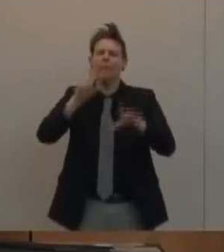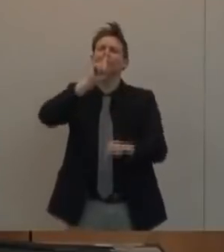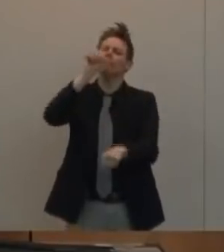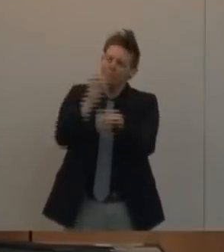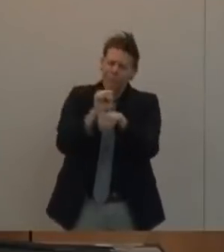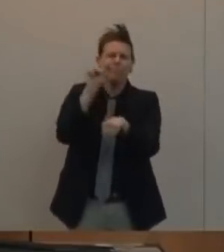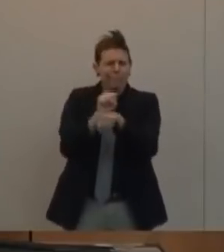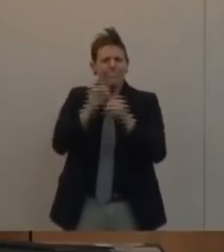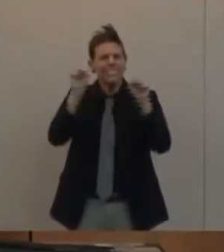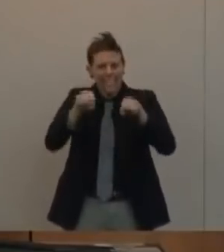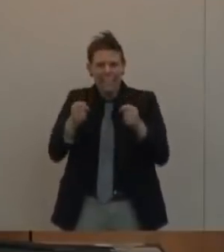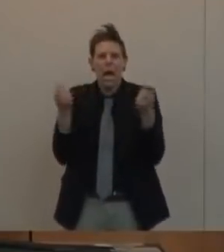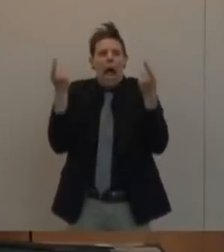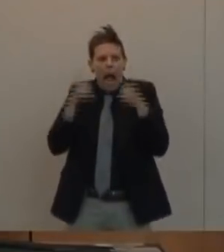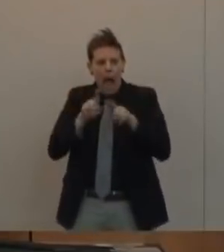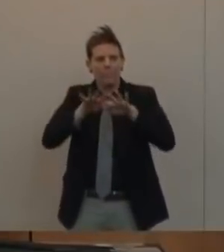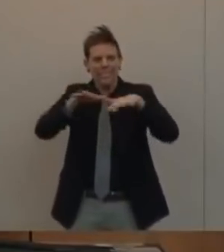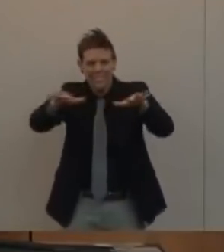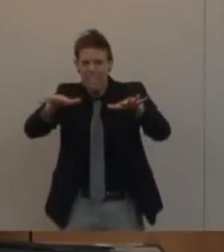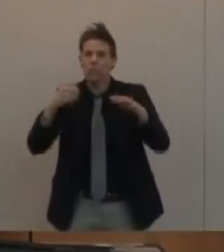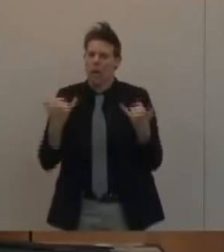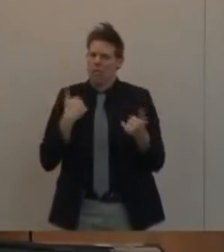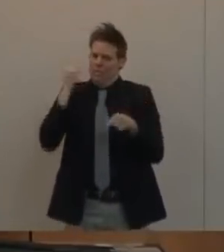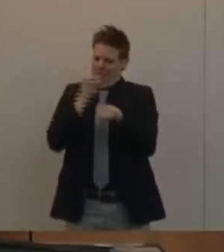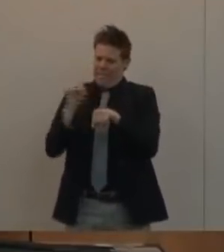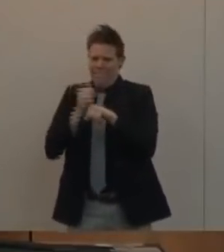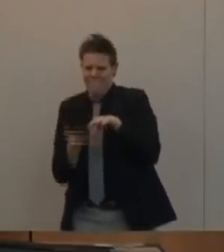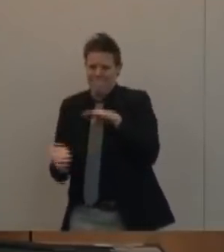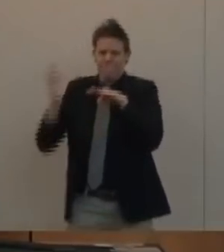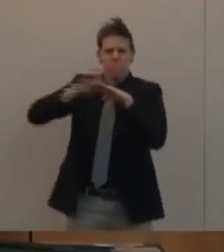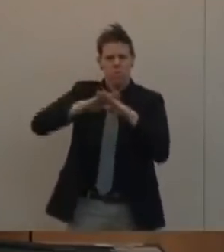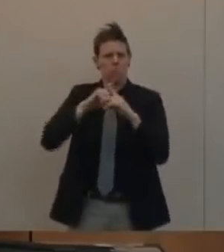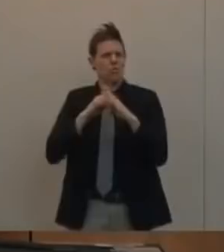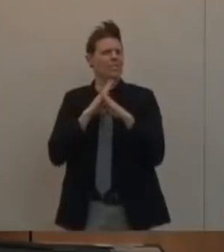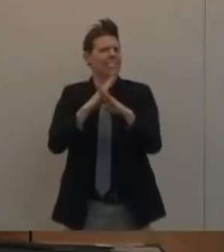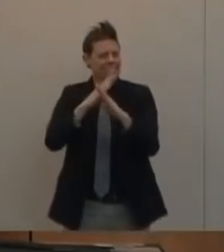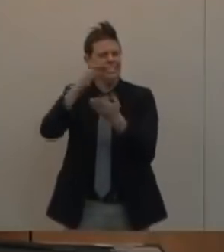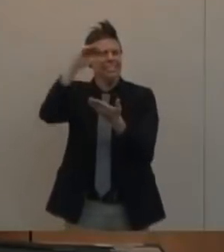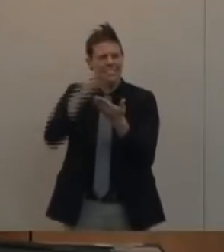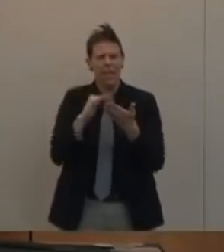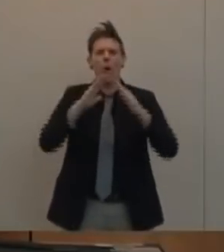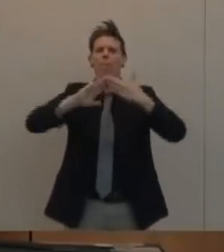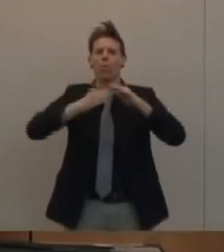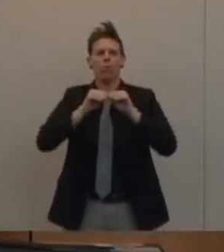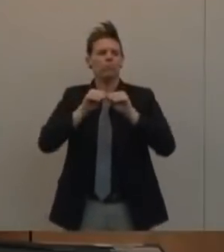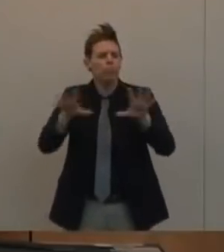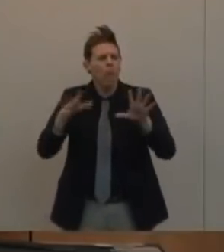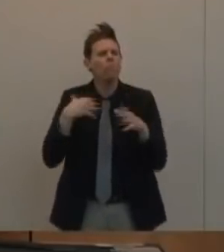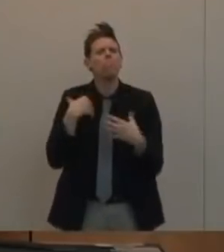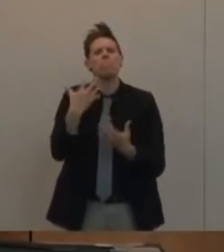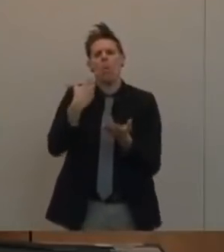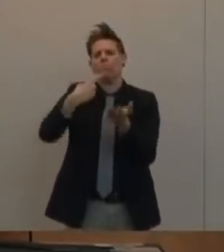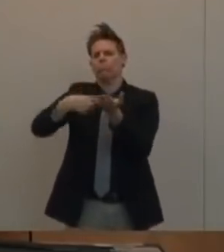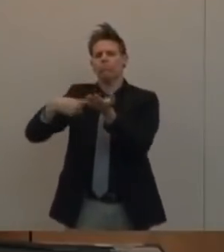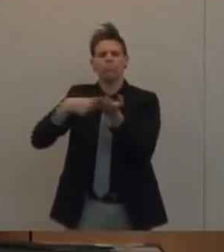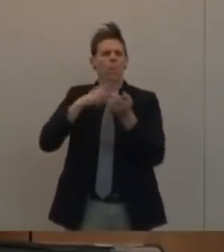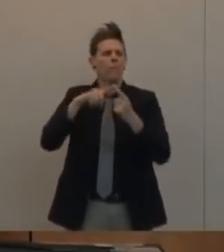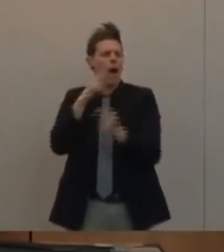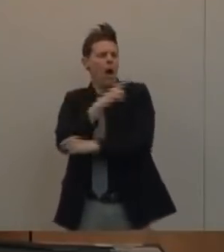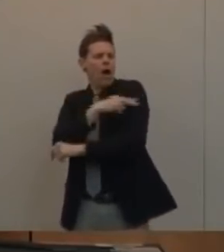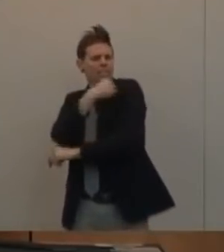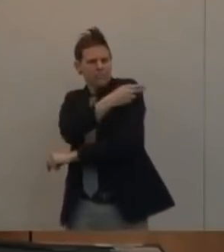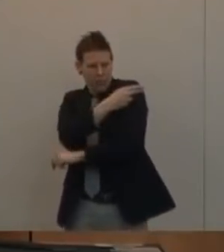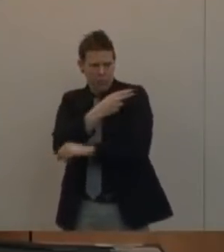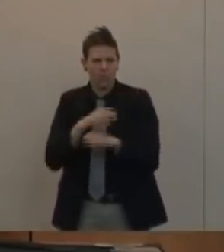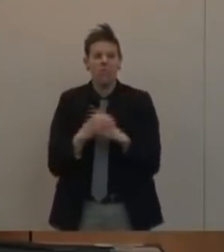minimize transmission. I also want to talk a little bit about hospitalizations. We have